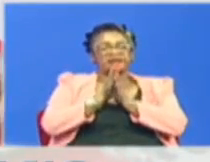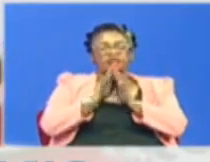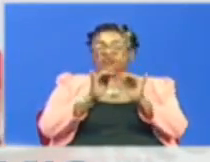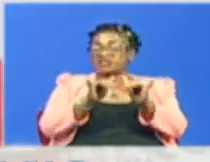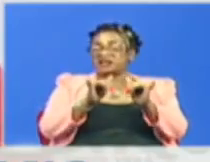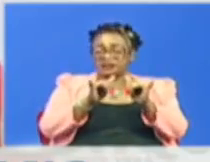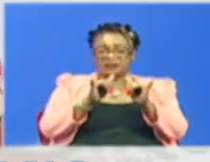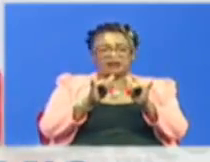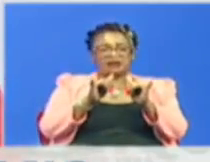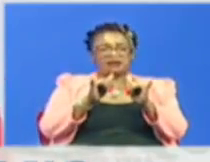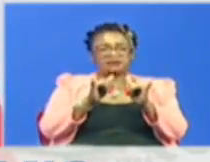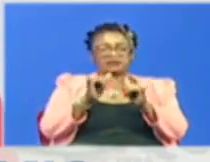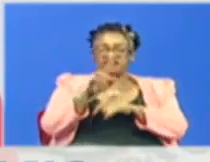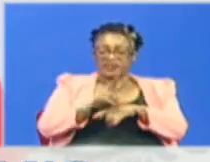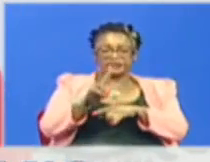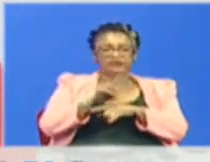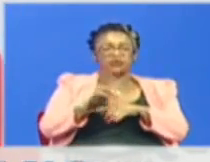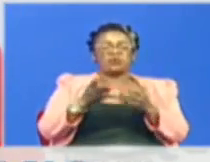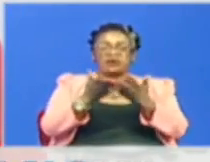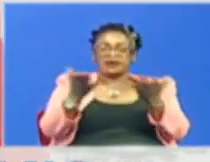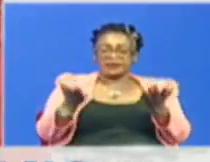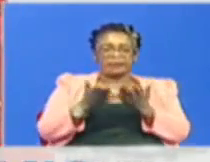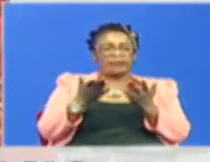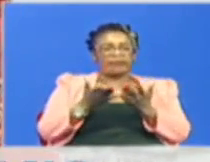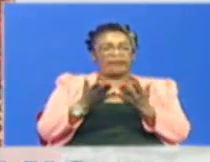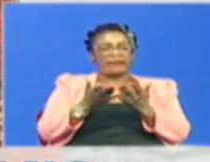much value here